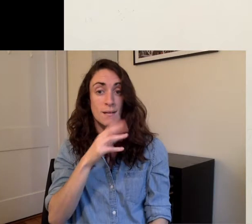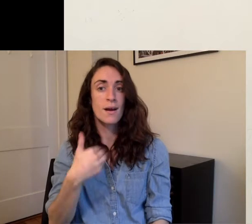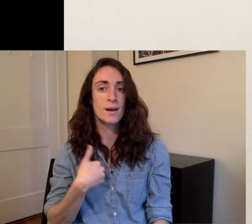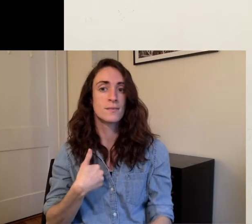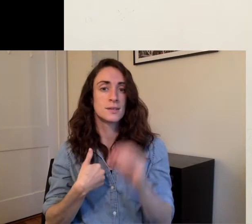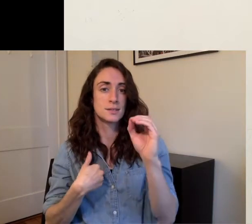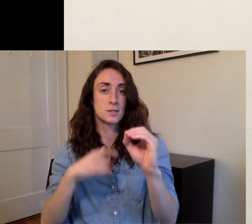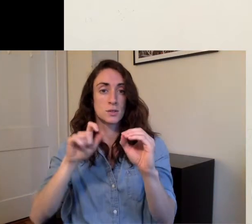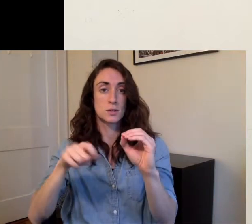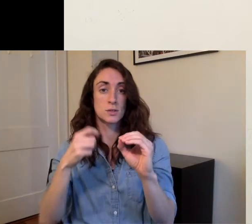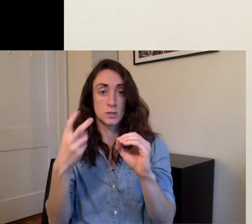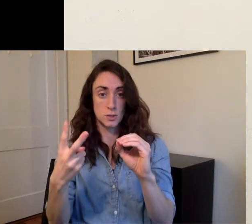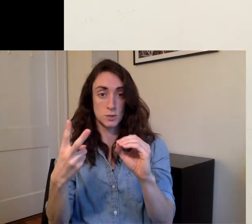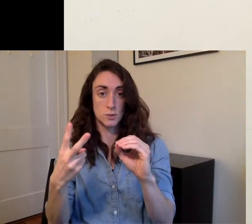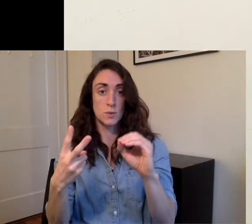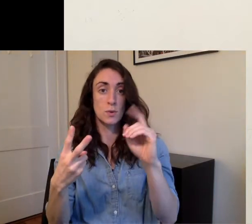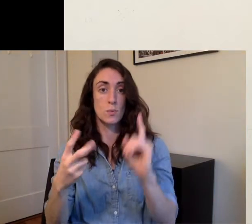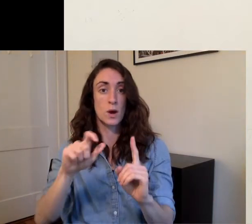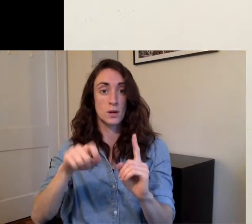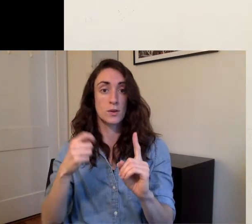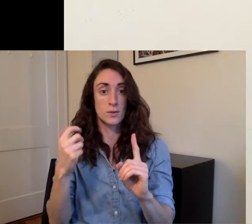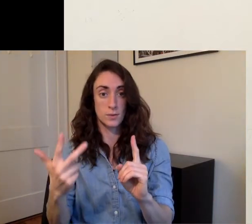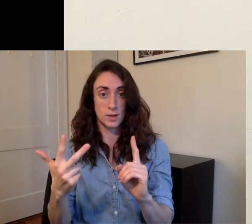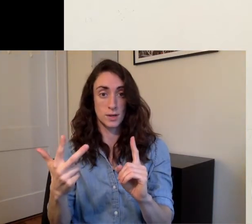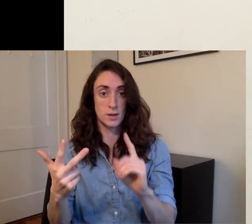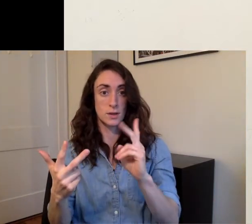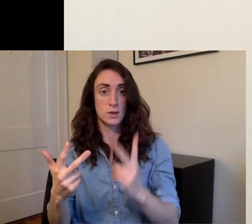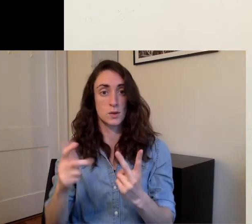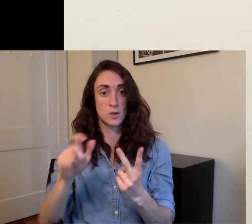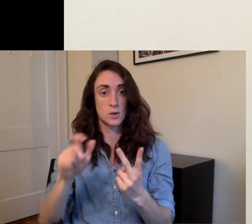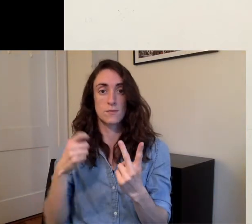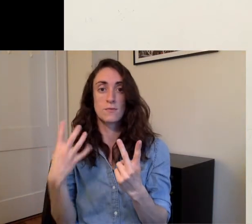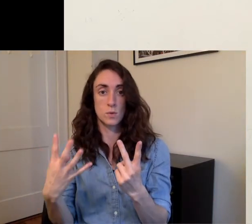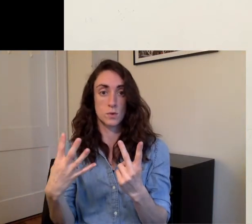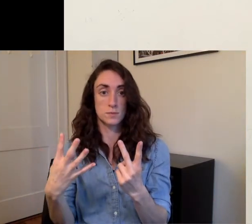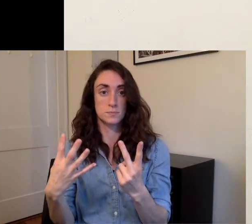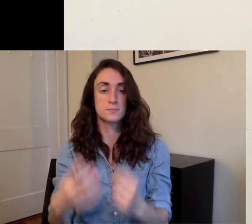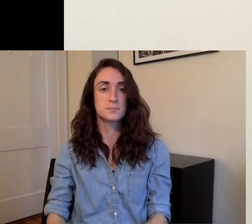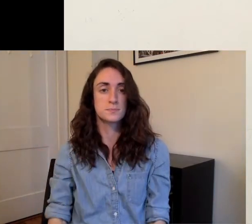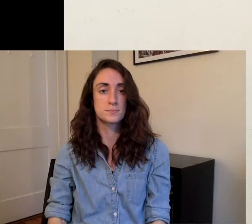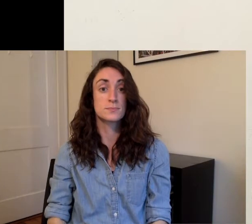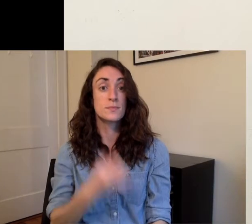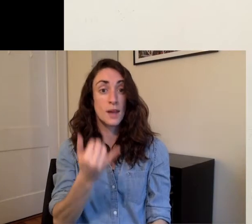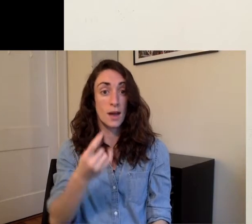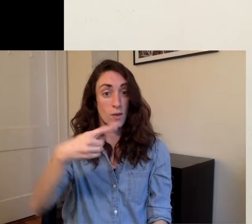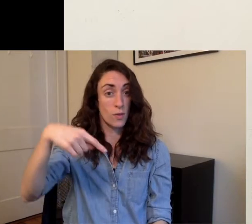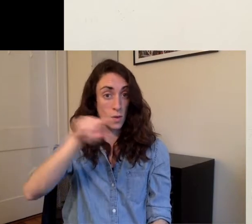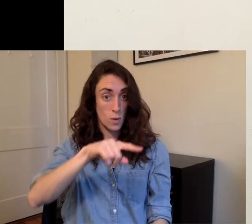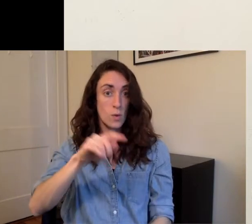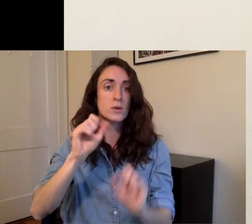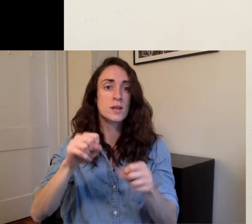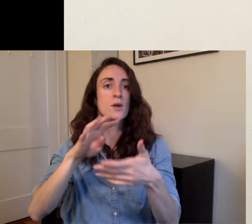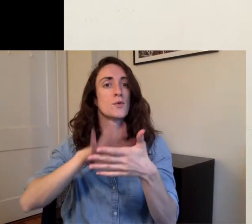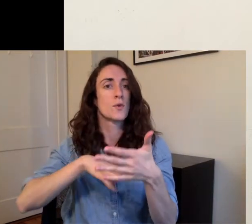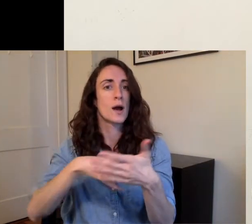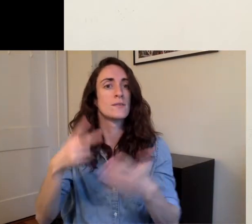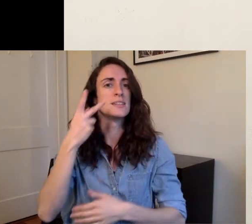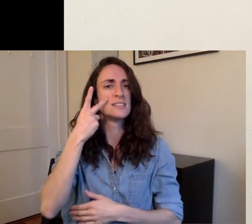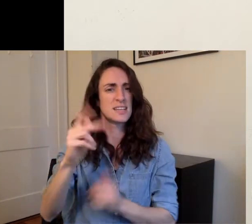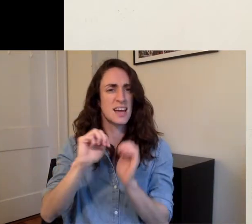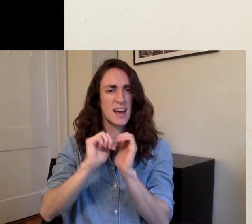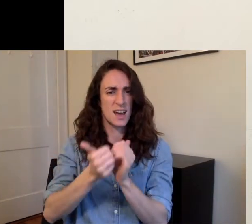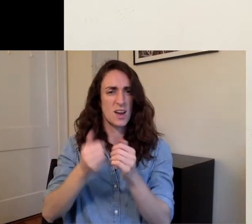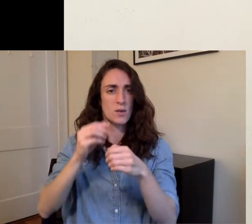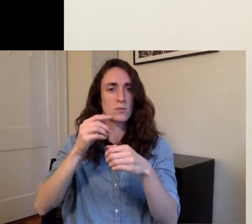0, 2, 1, 3, and 2, 4. So now we can go ahead and graph those points. And remember, we're looking to see how